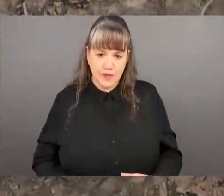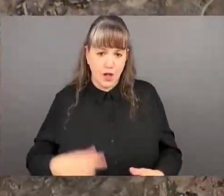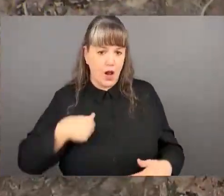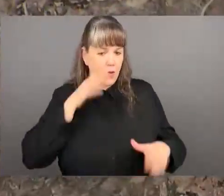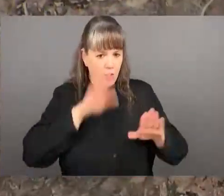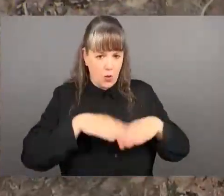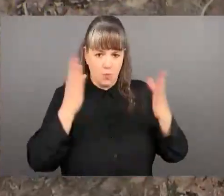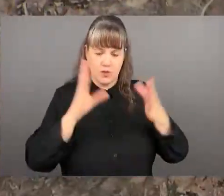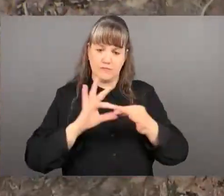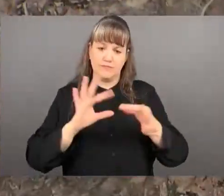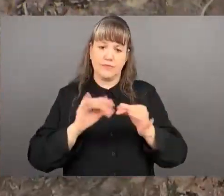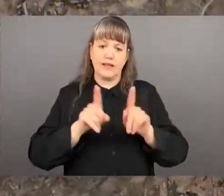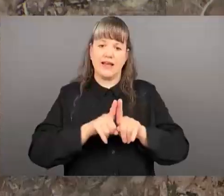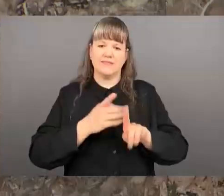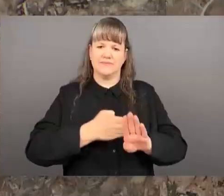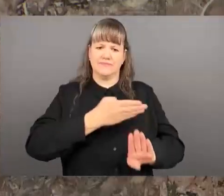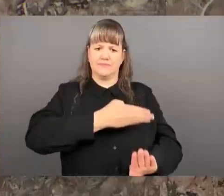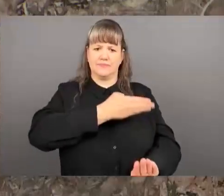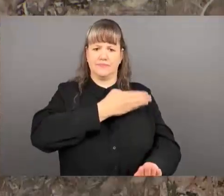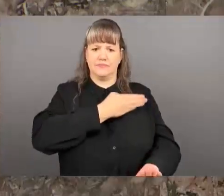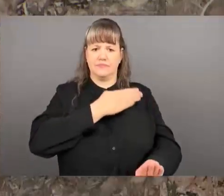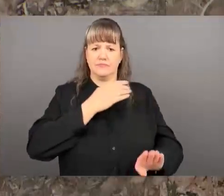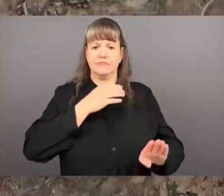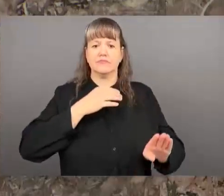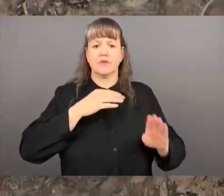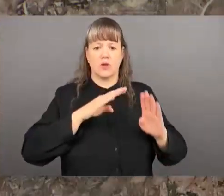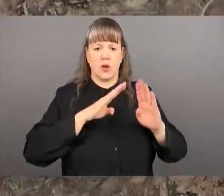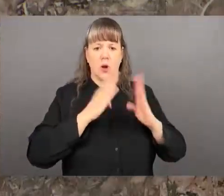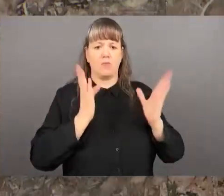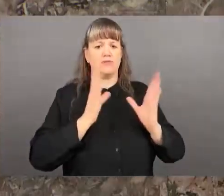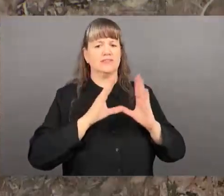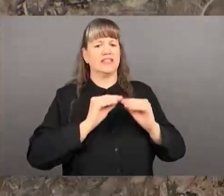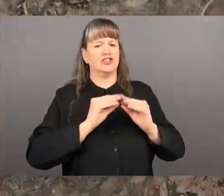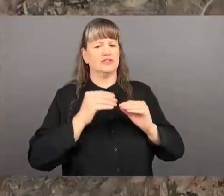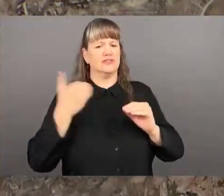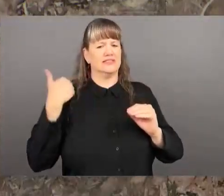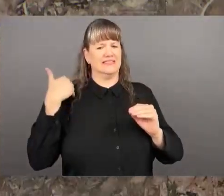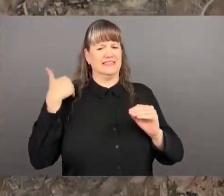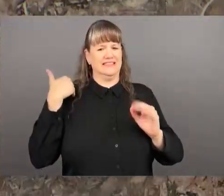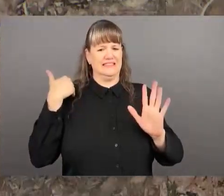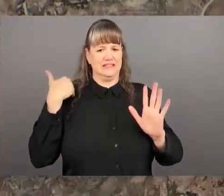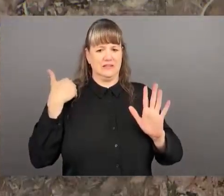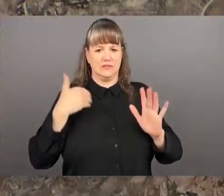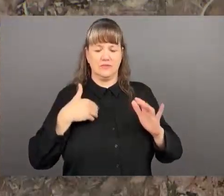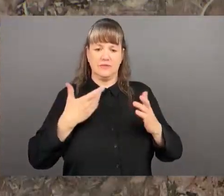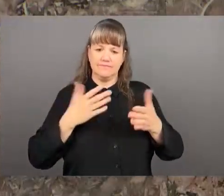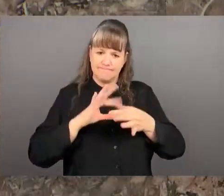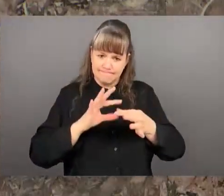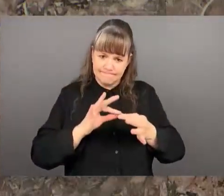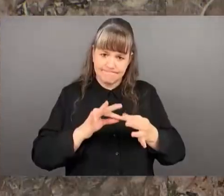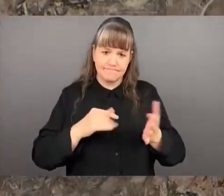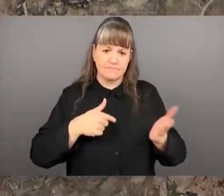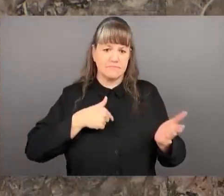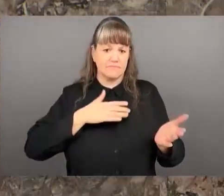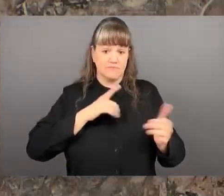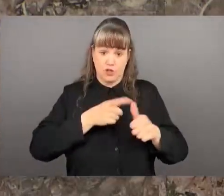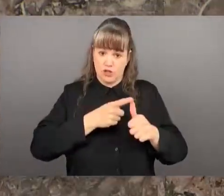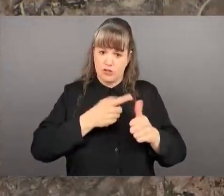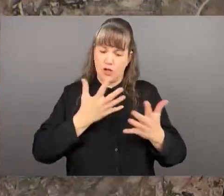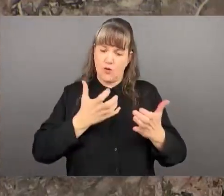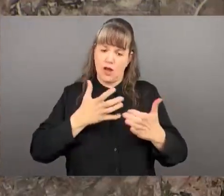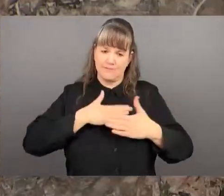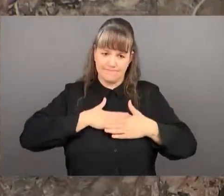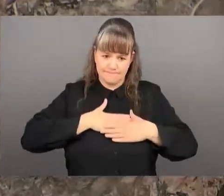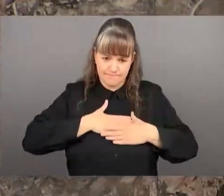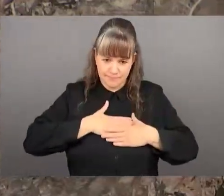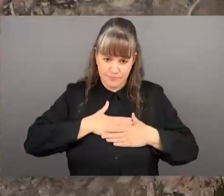Leader at the beginning of this session, which is to express that my deep condolences to her and her family for the losses that she